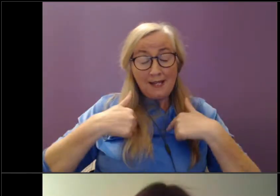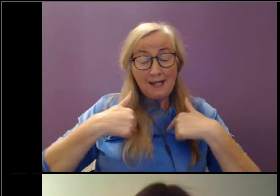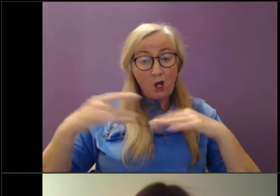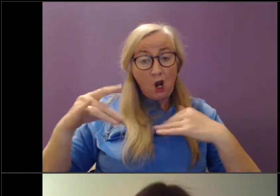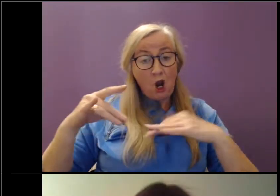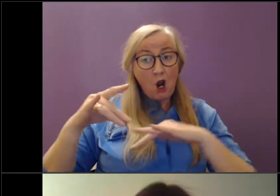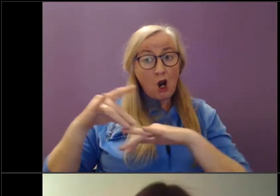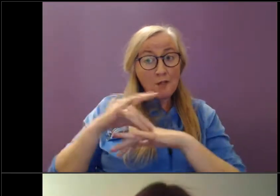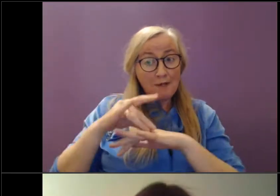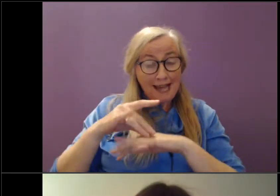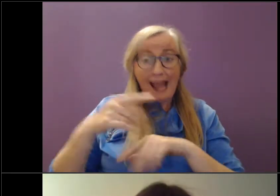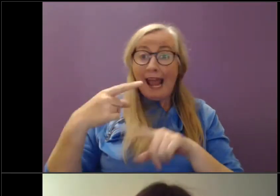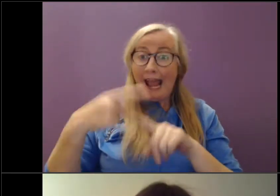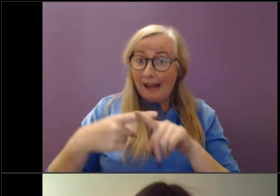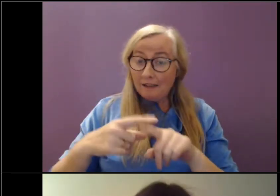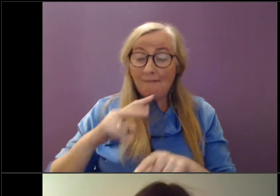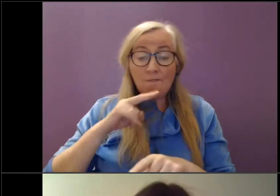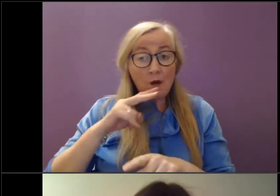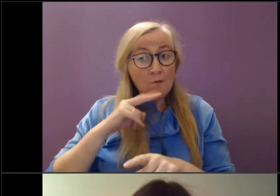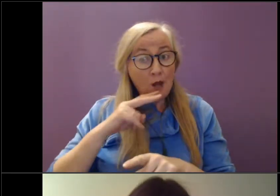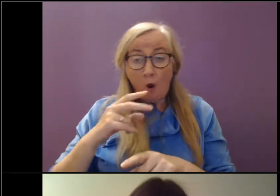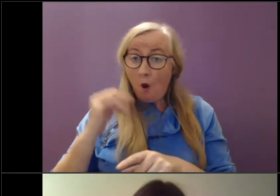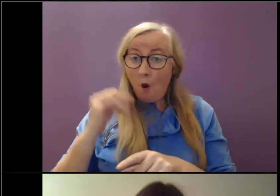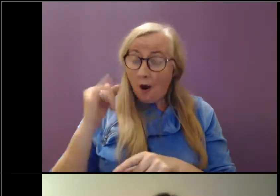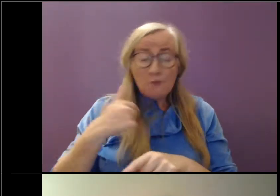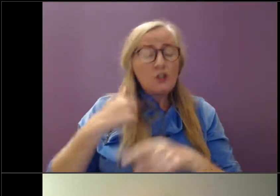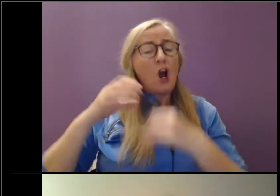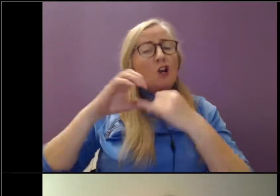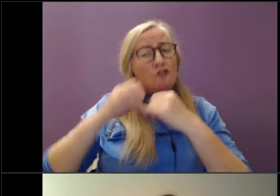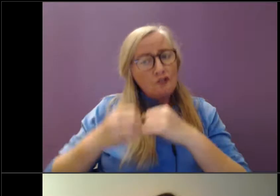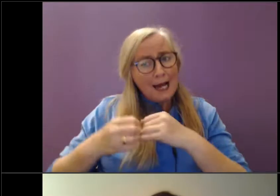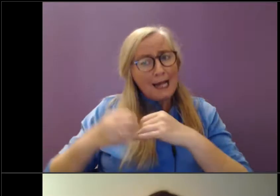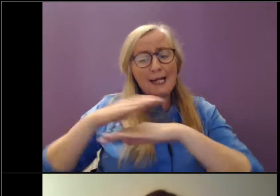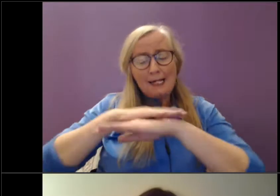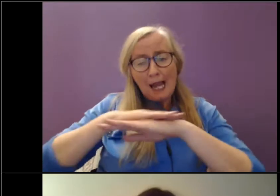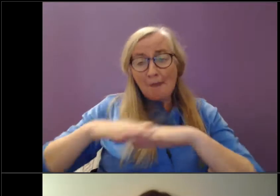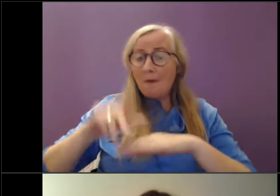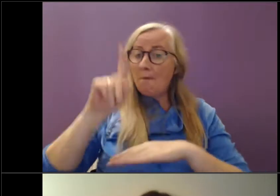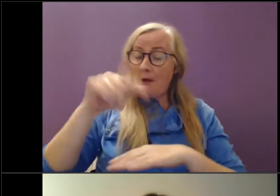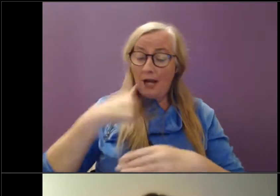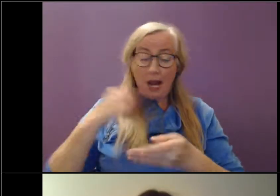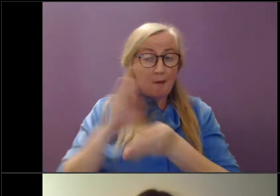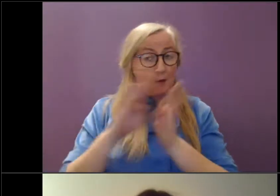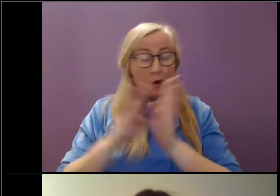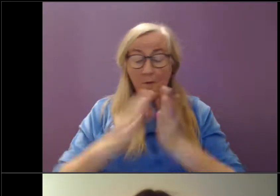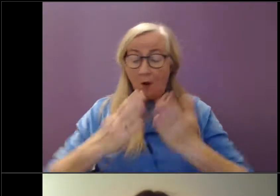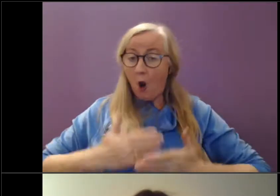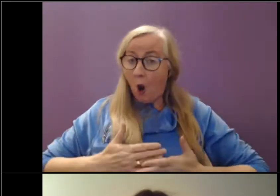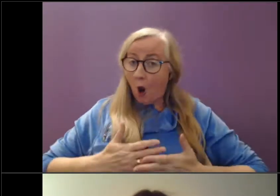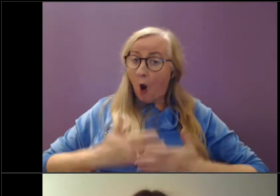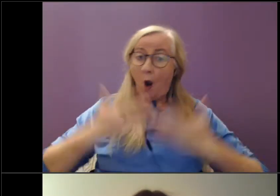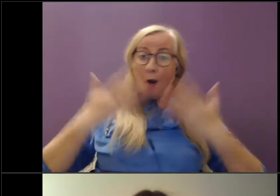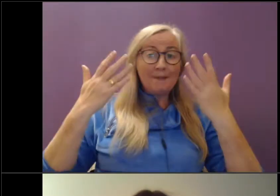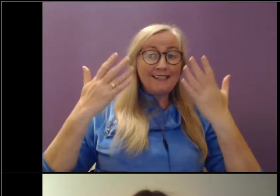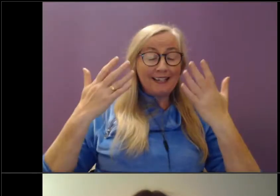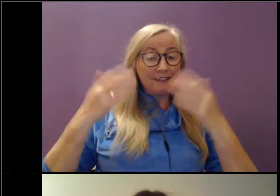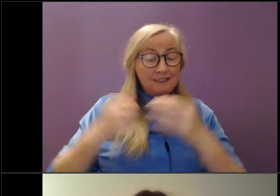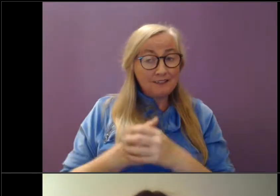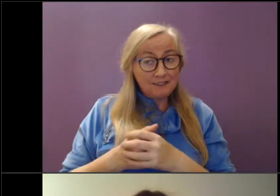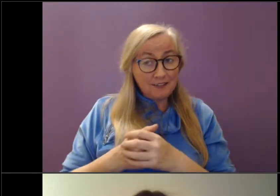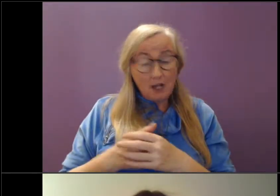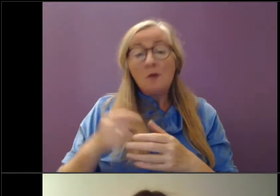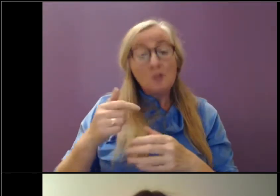verbally abusive. I try to stay calm, and if I get so upset and Dad asks her to leave the room,